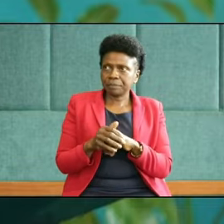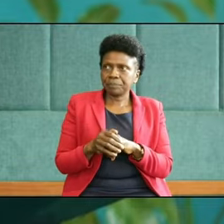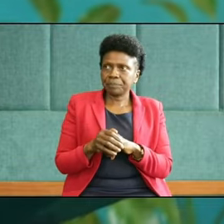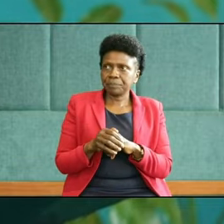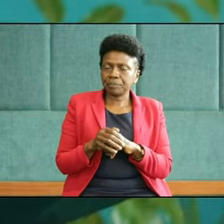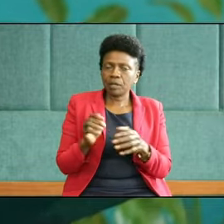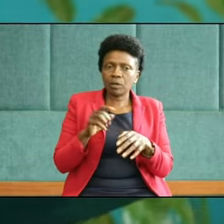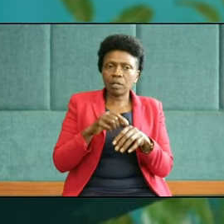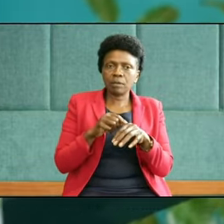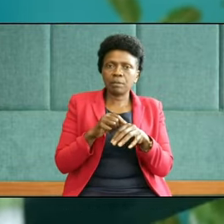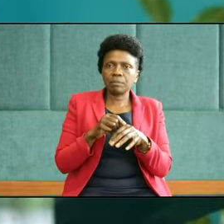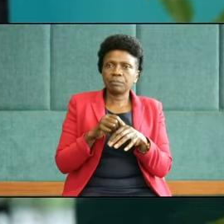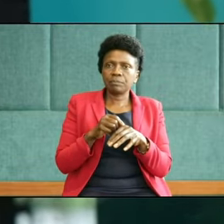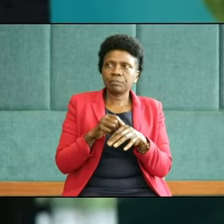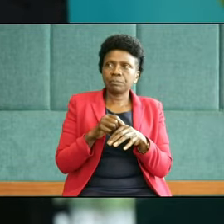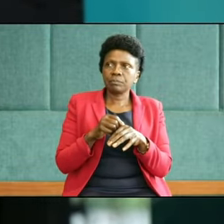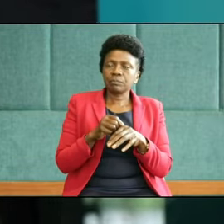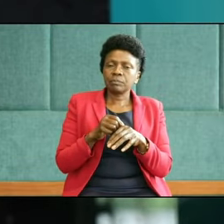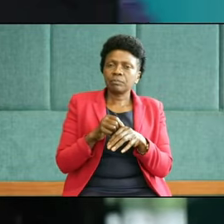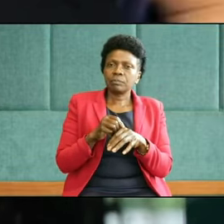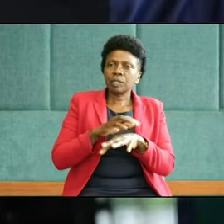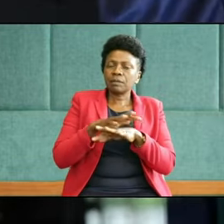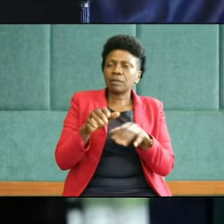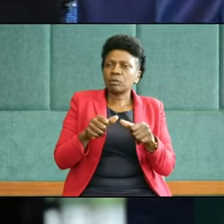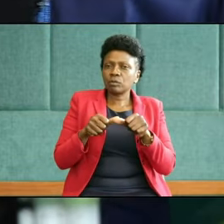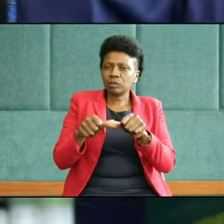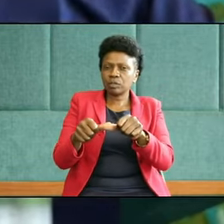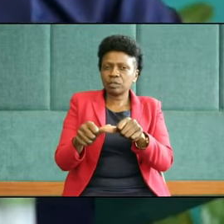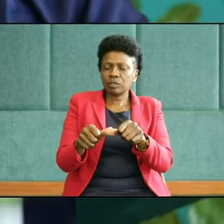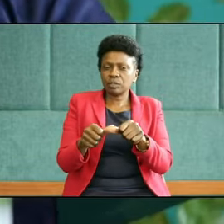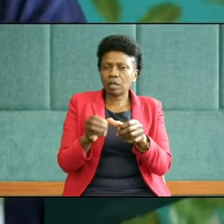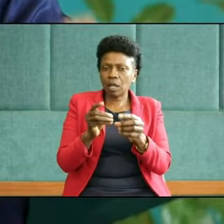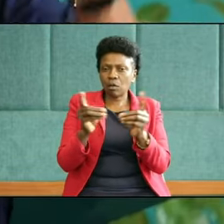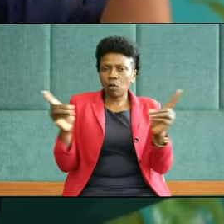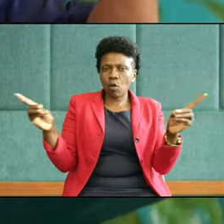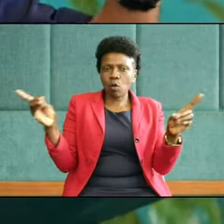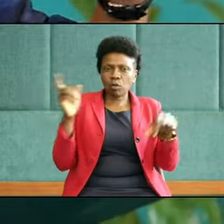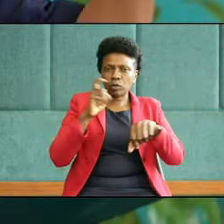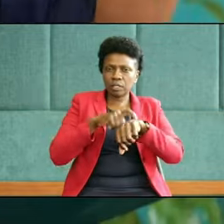When granted the pattern continues over a period of time,